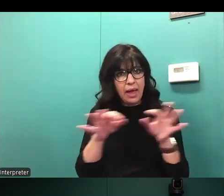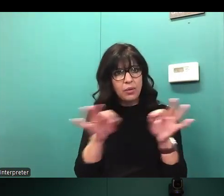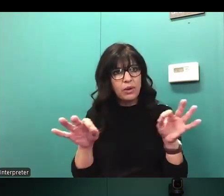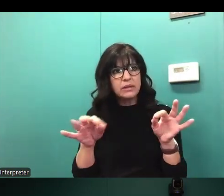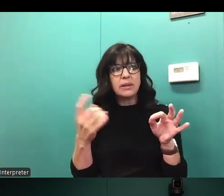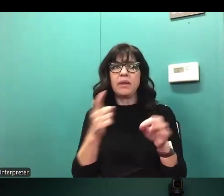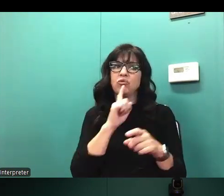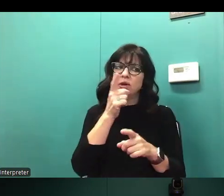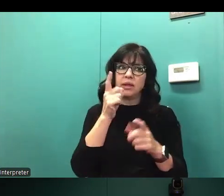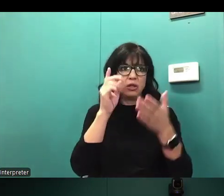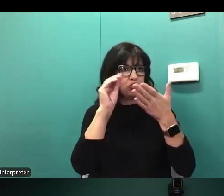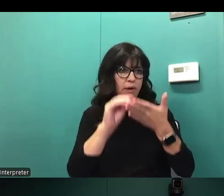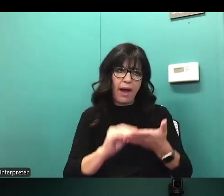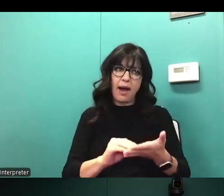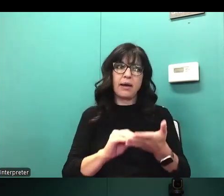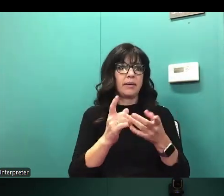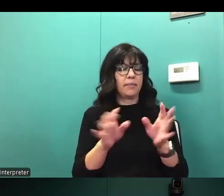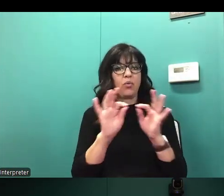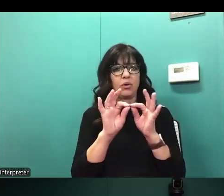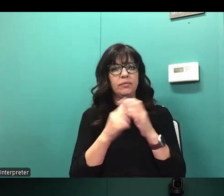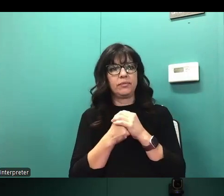that we really want to track.